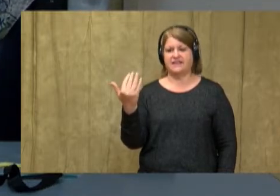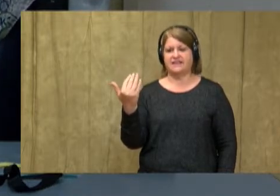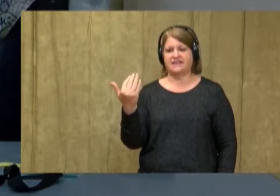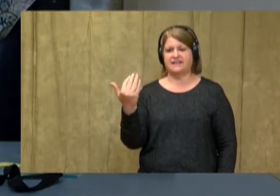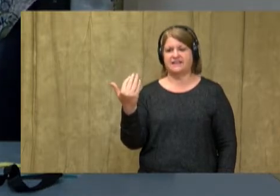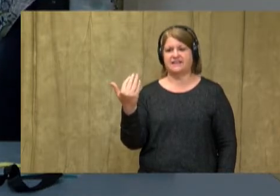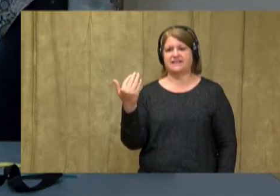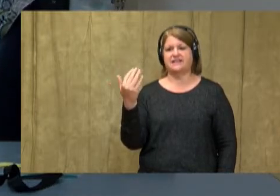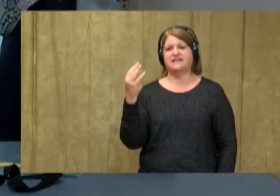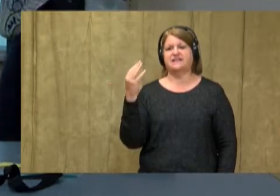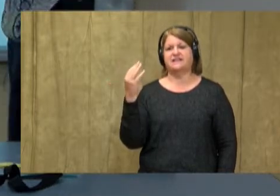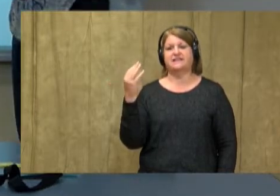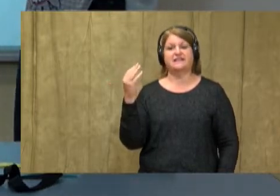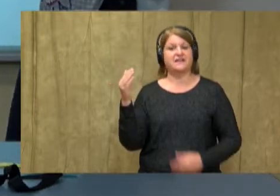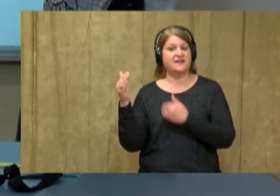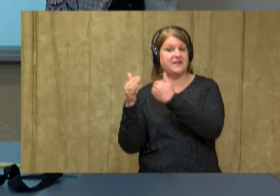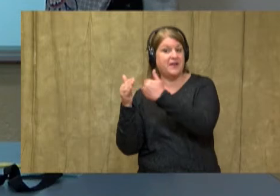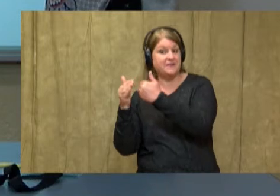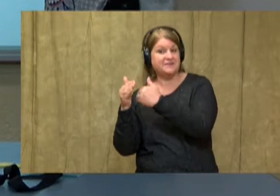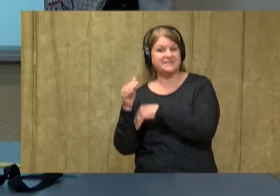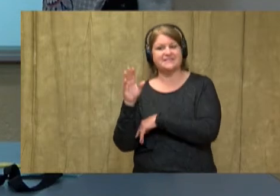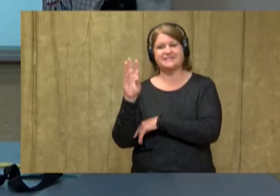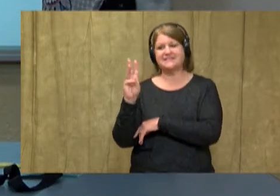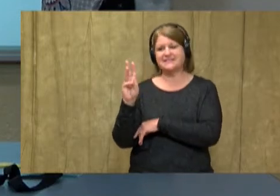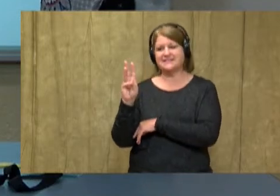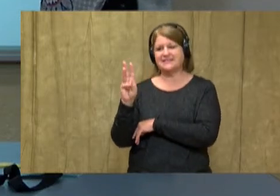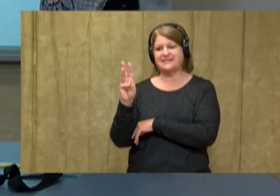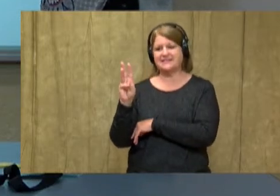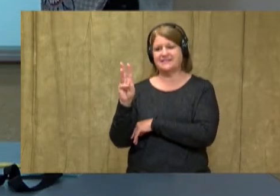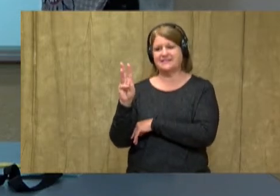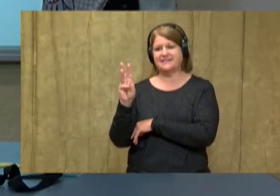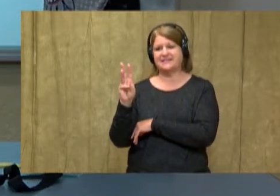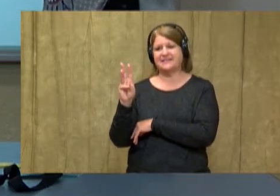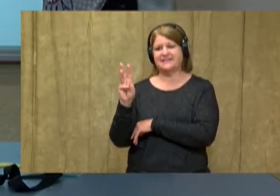15, getting close, 16,